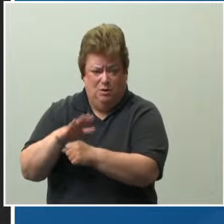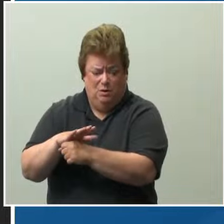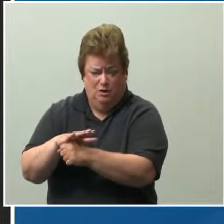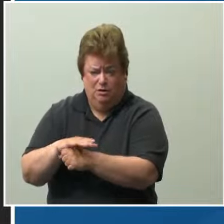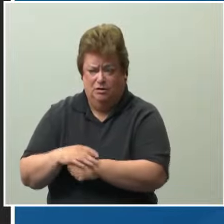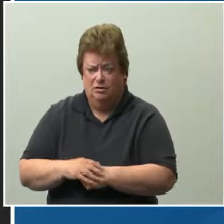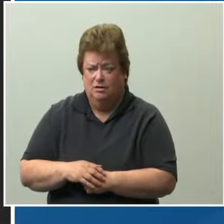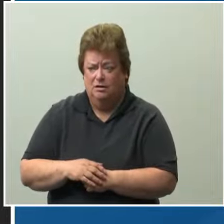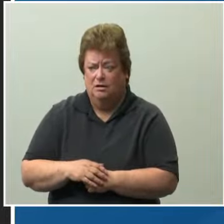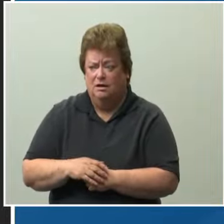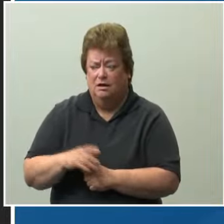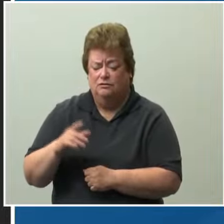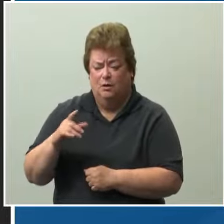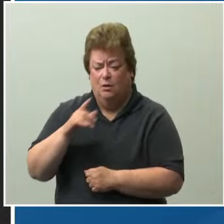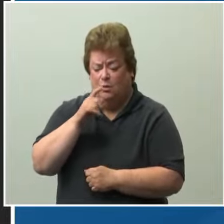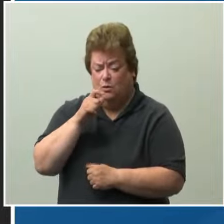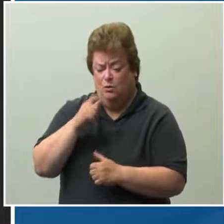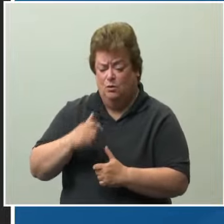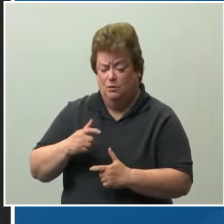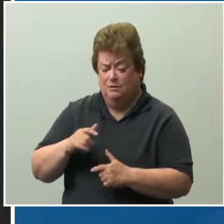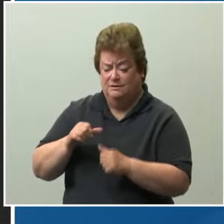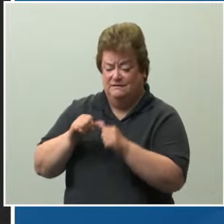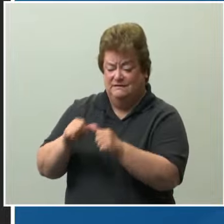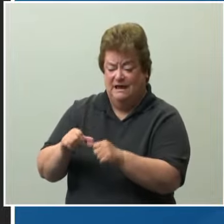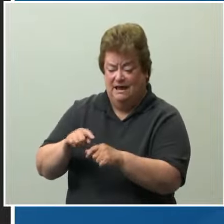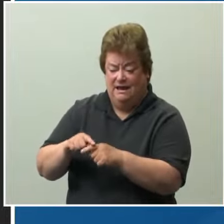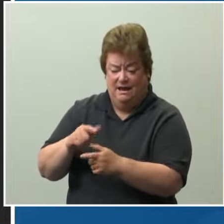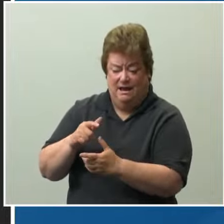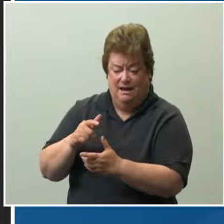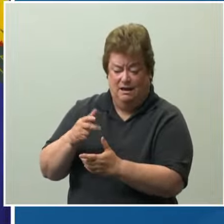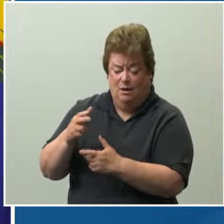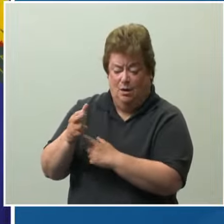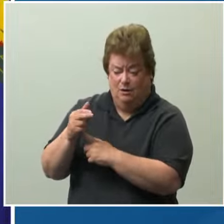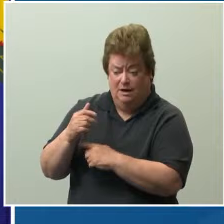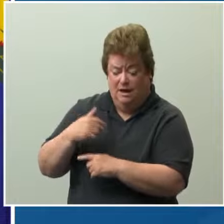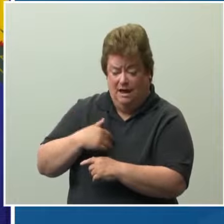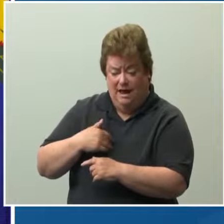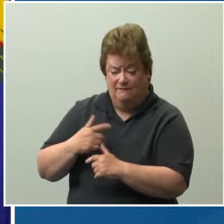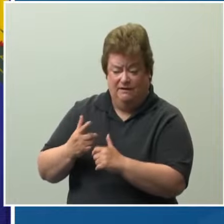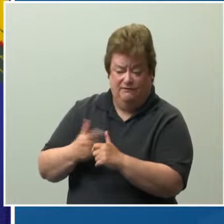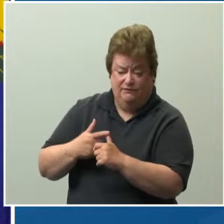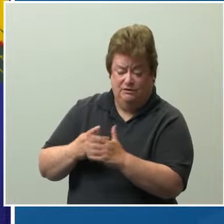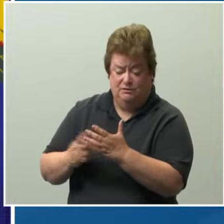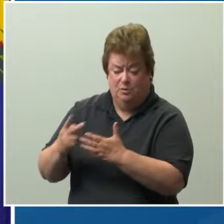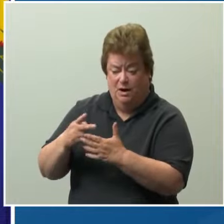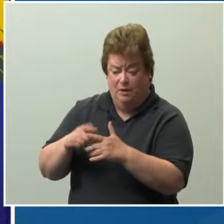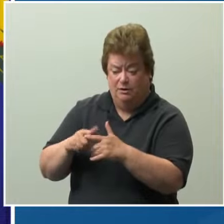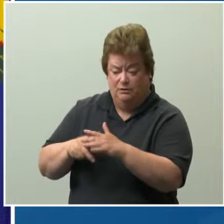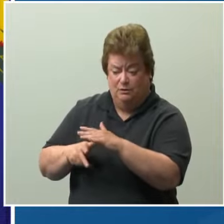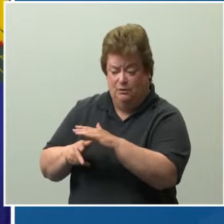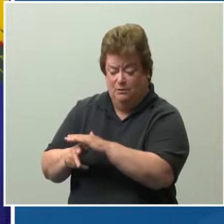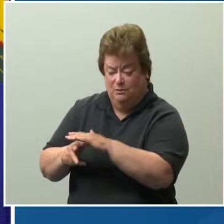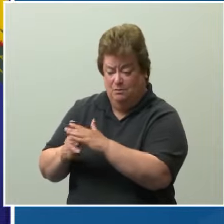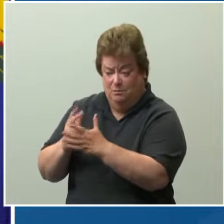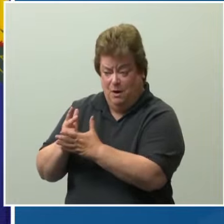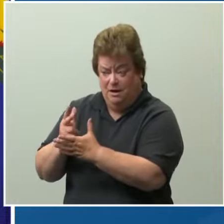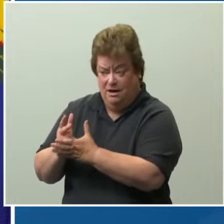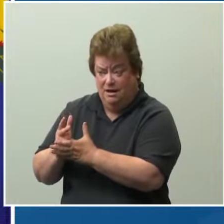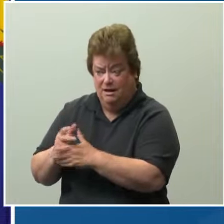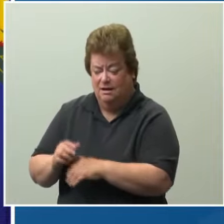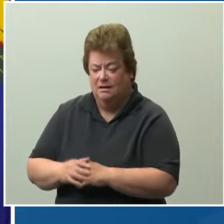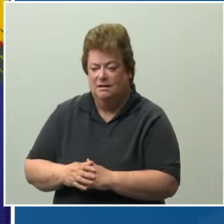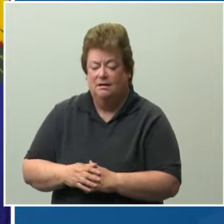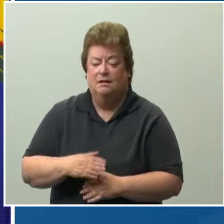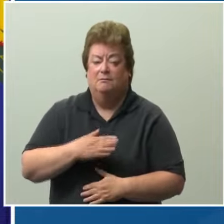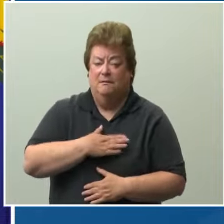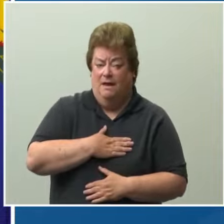hotels still get first priority with parking garages that are attached? On that one, it's